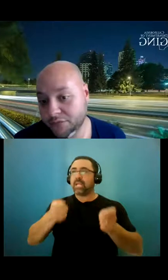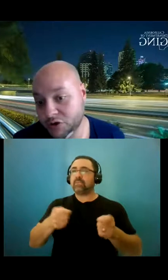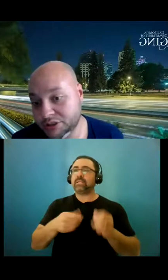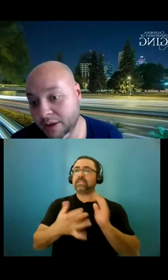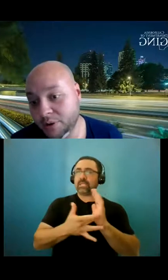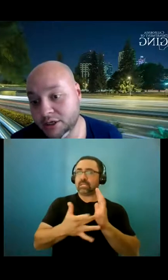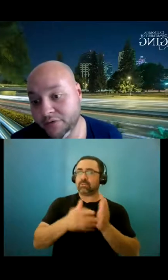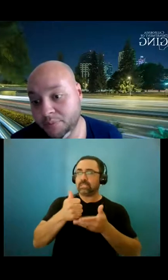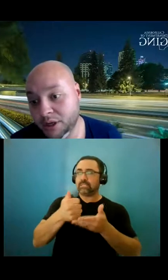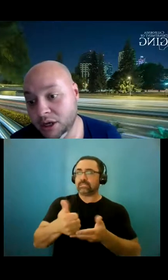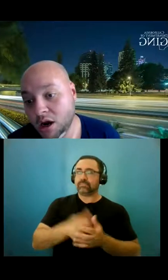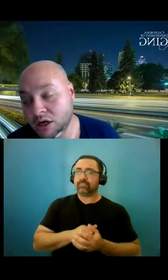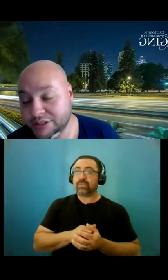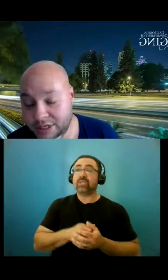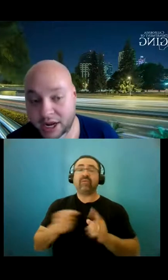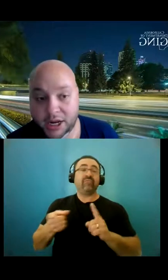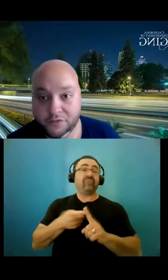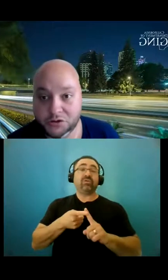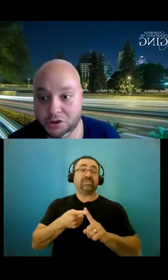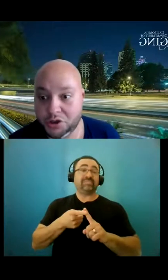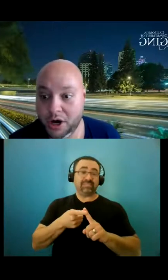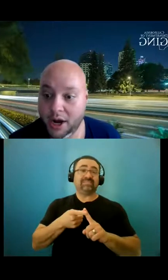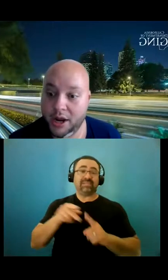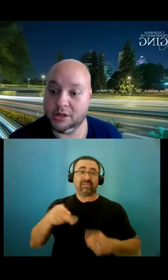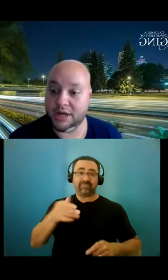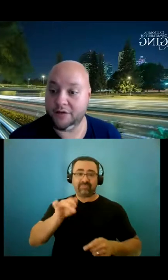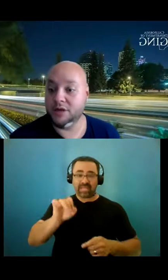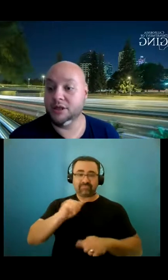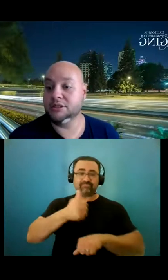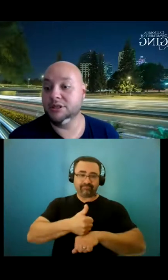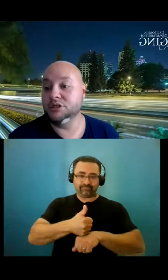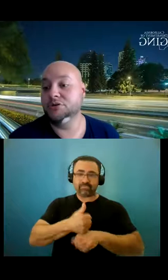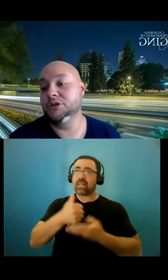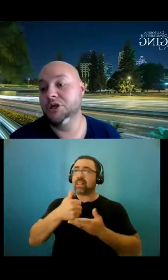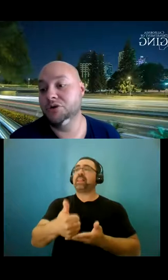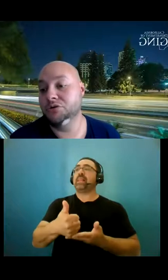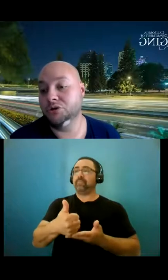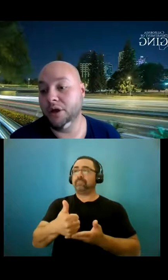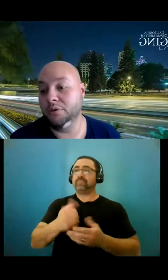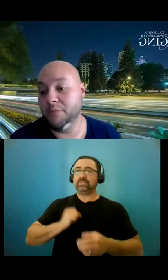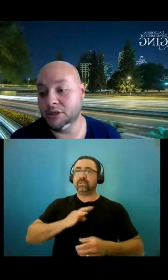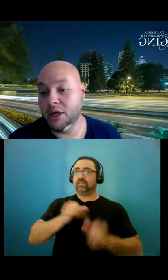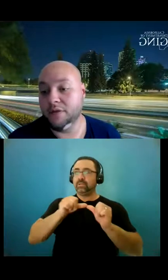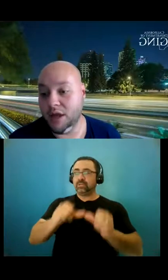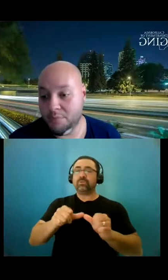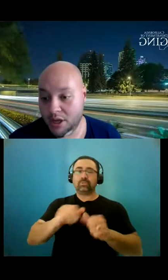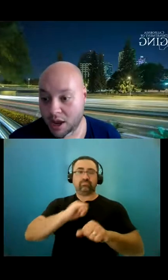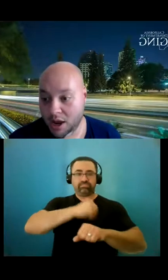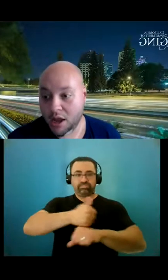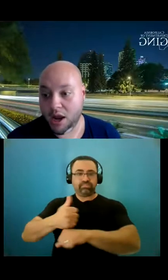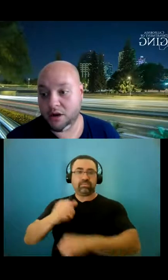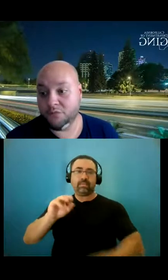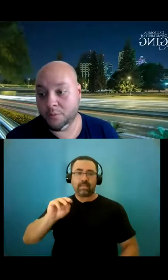just the first step in developing our CDA infrastructure and staffing that is needed to continue to implement the